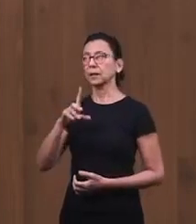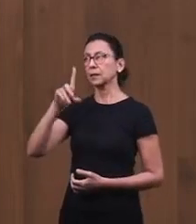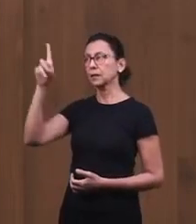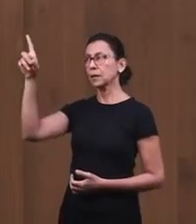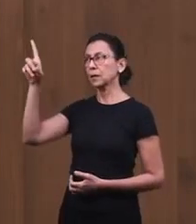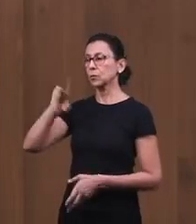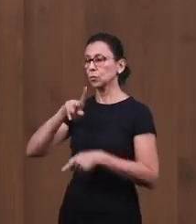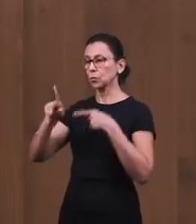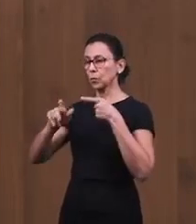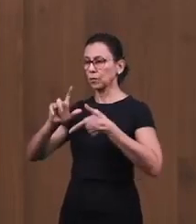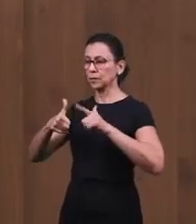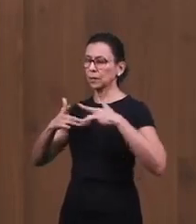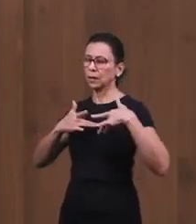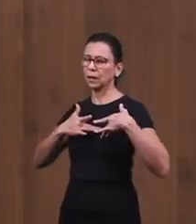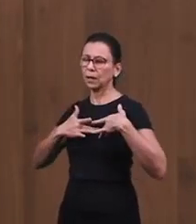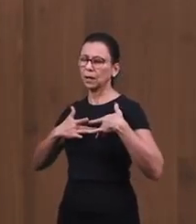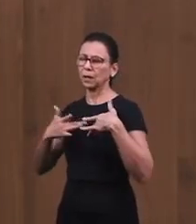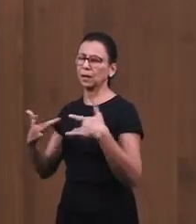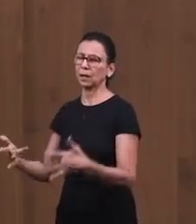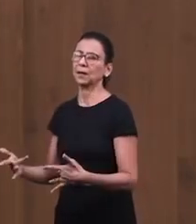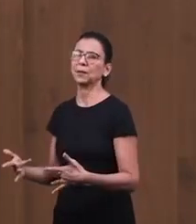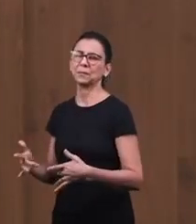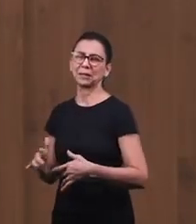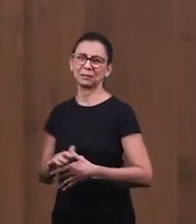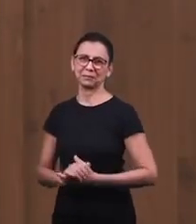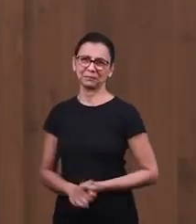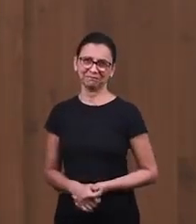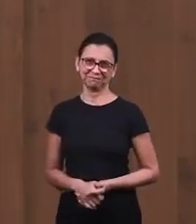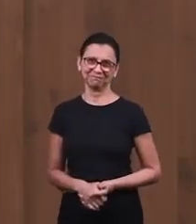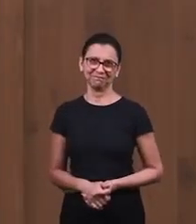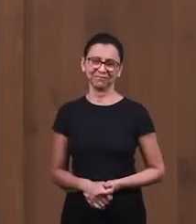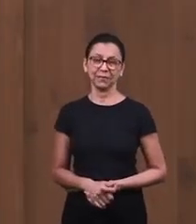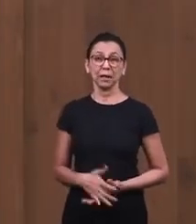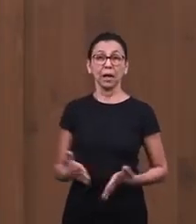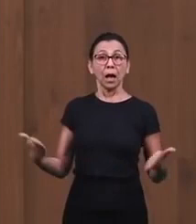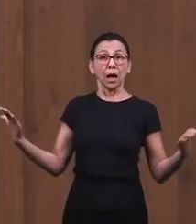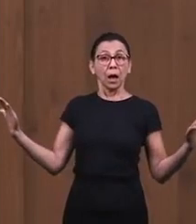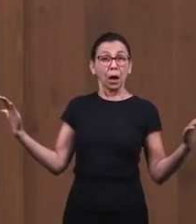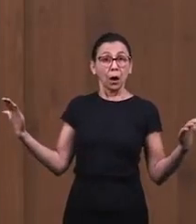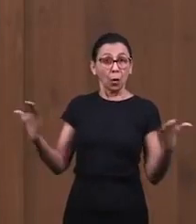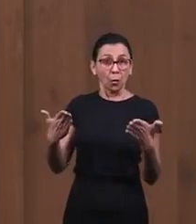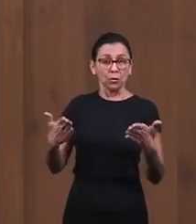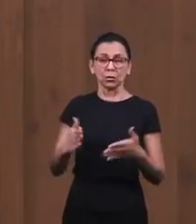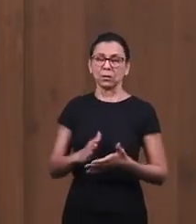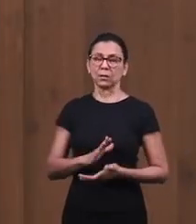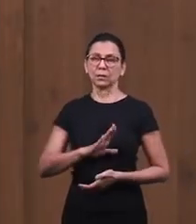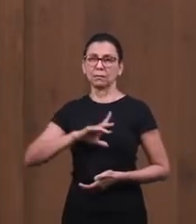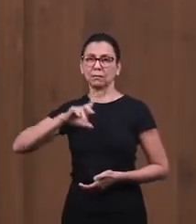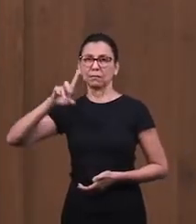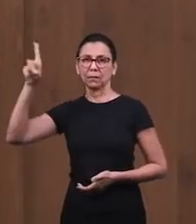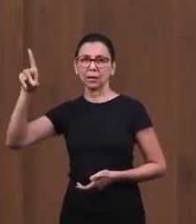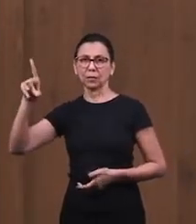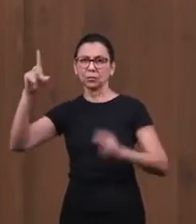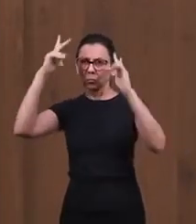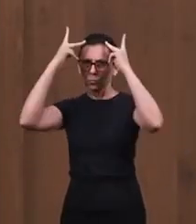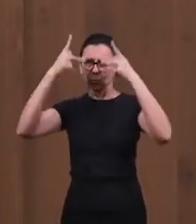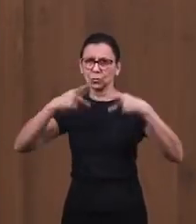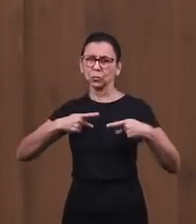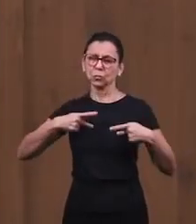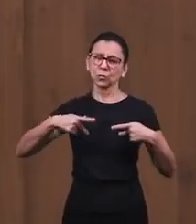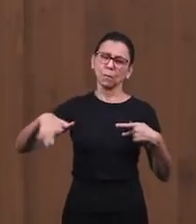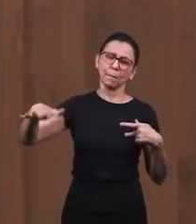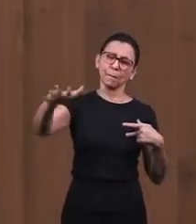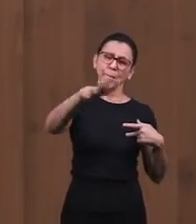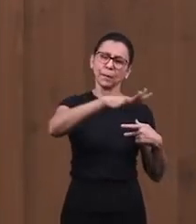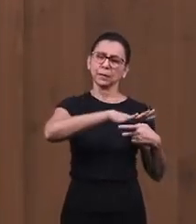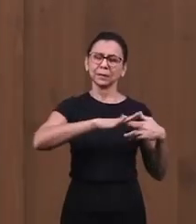the people of Israel. But today, the Lord loves the whole world. The word says that God gave his only son.